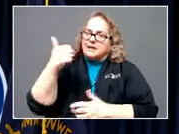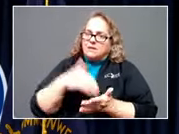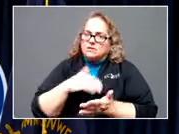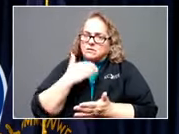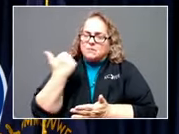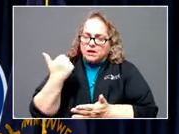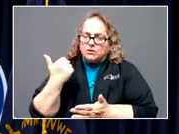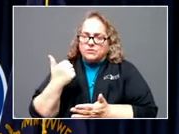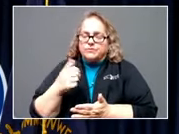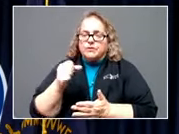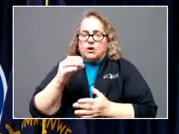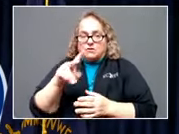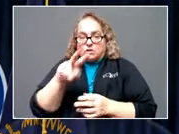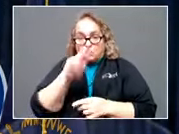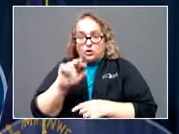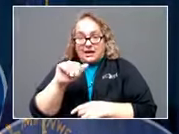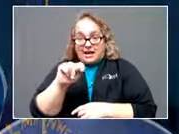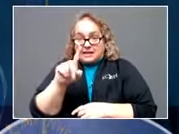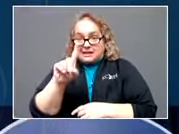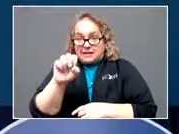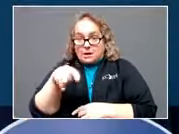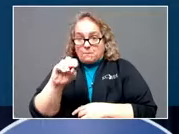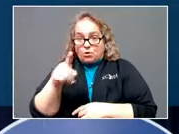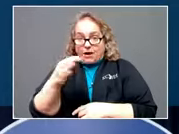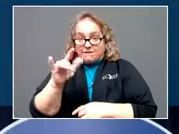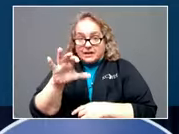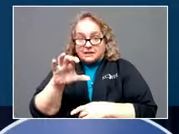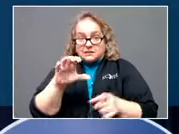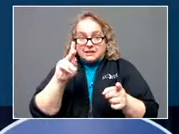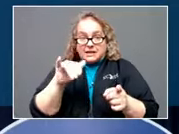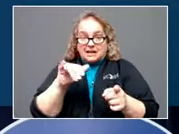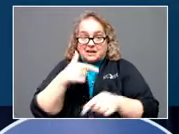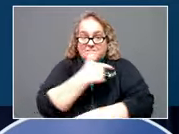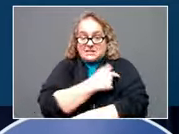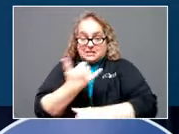demographically, Kentuckians vaccinated, we're now up to